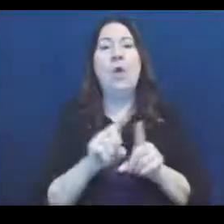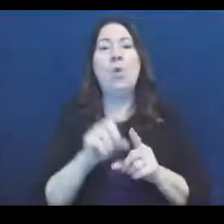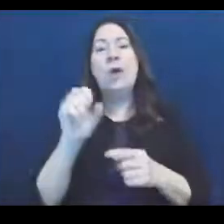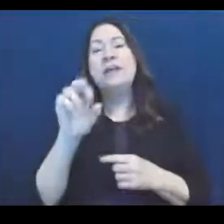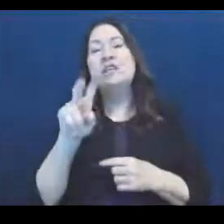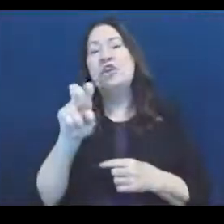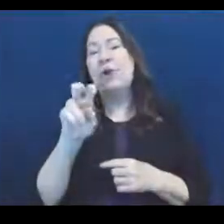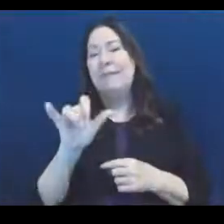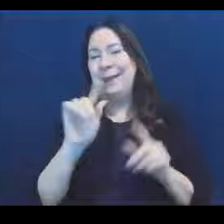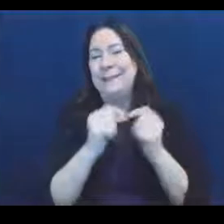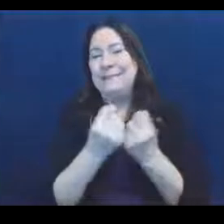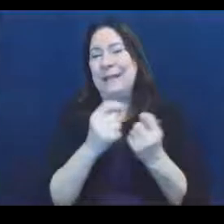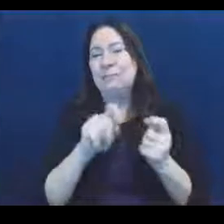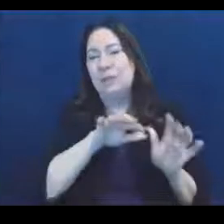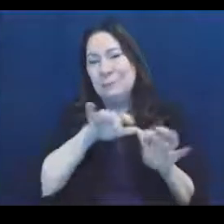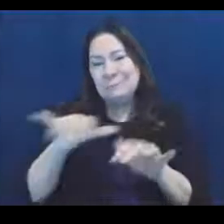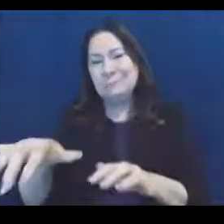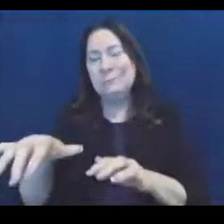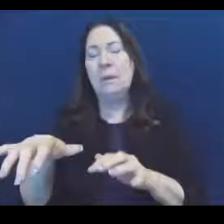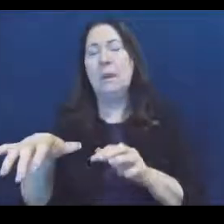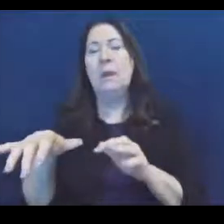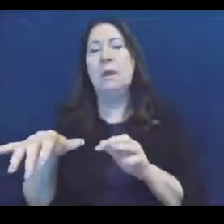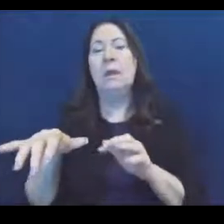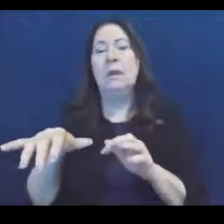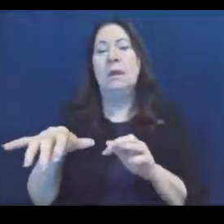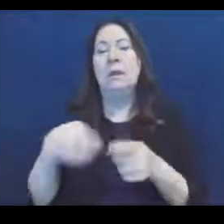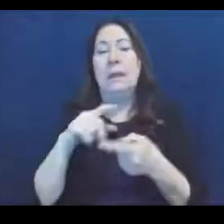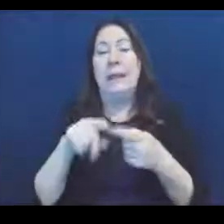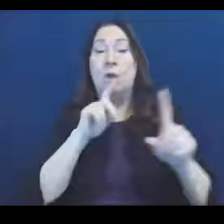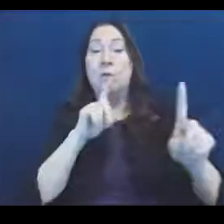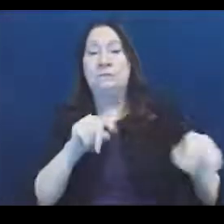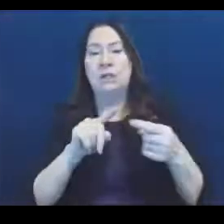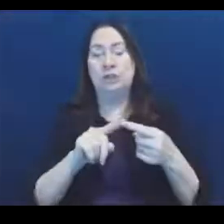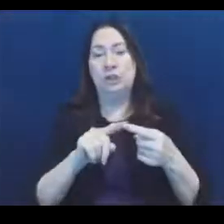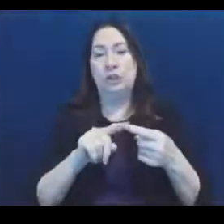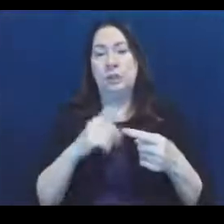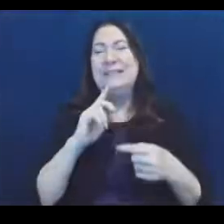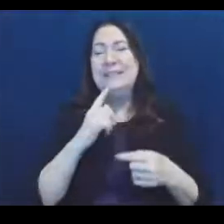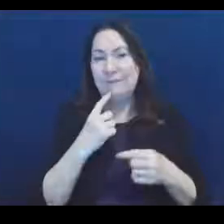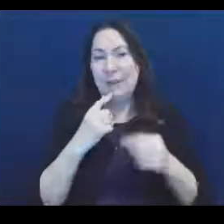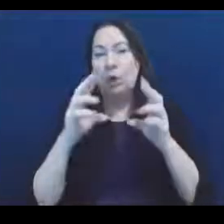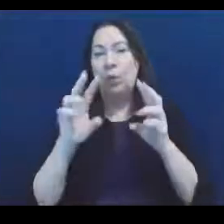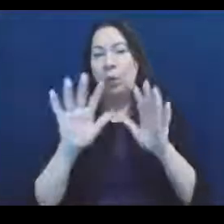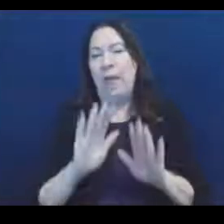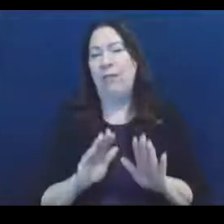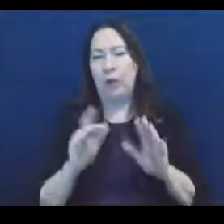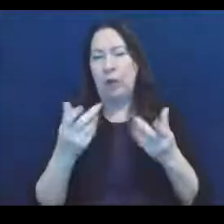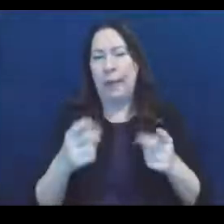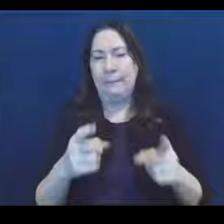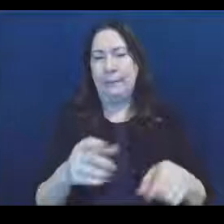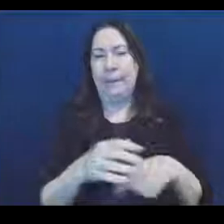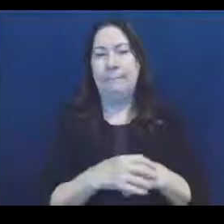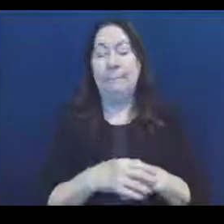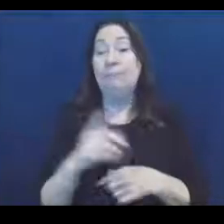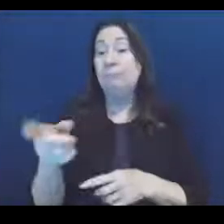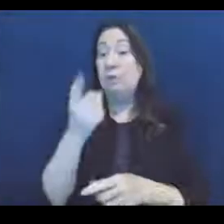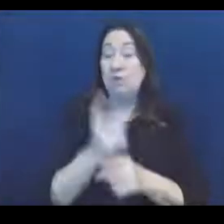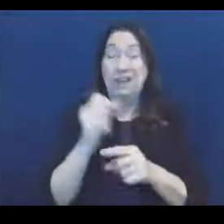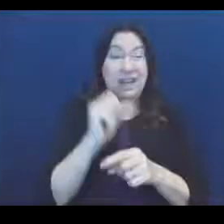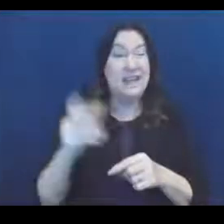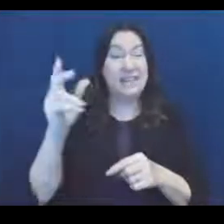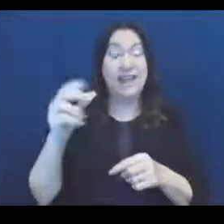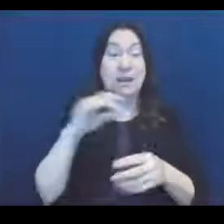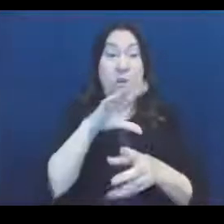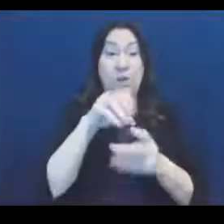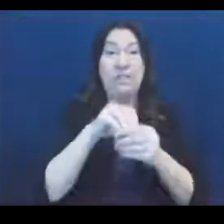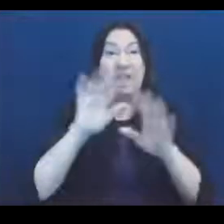go in response to severe weather that has occurred? Well, that's right. Anything in the air that has water in it